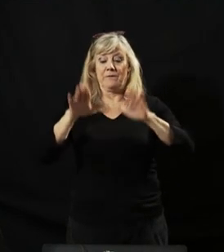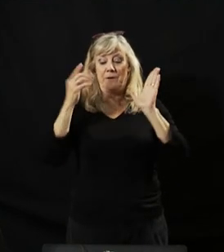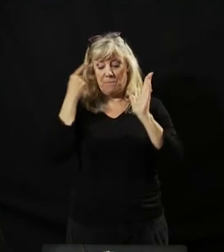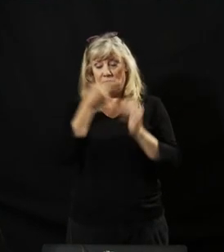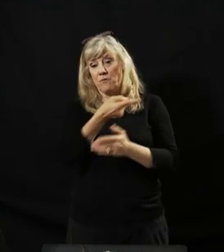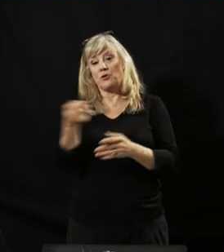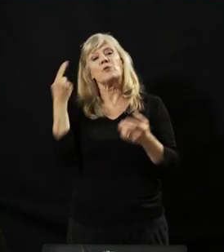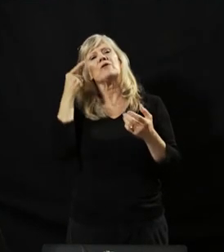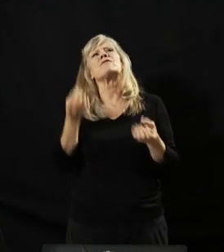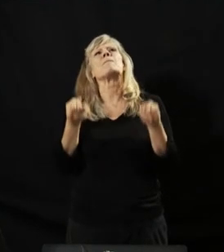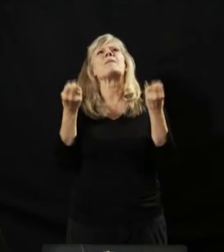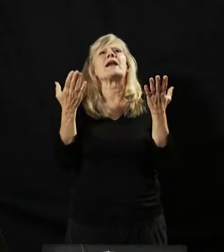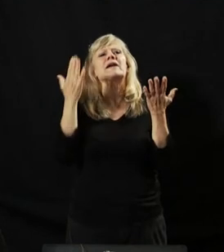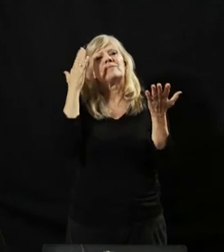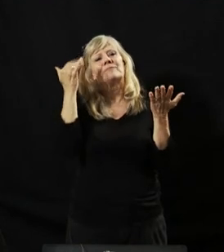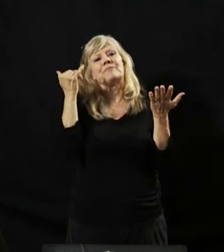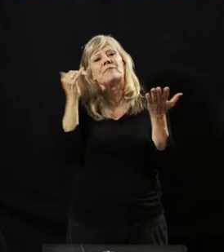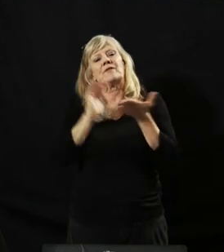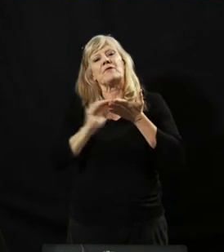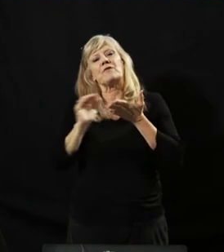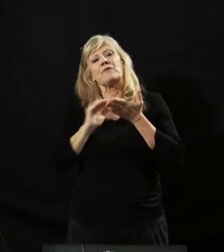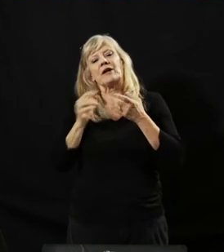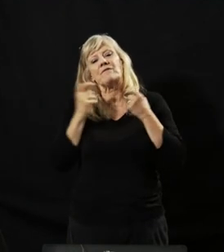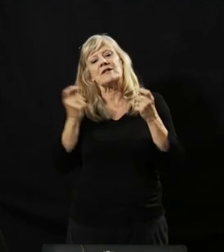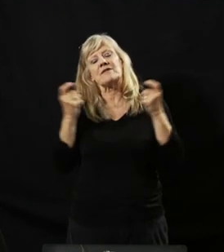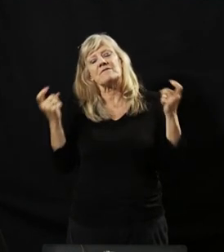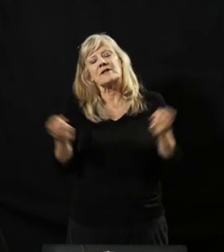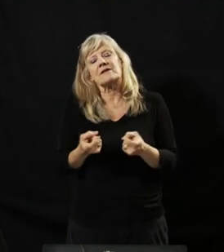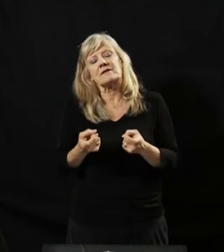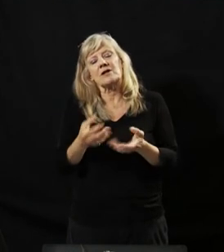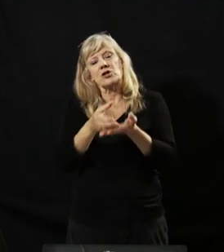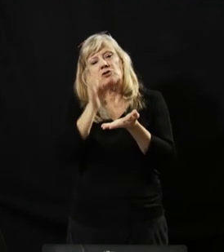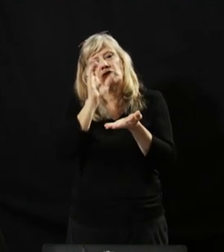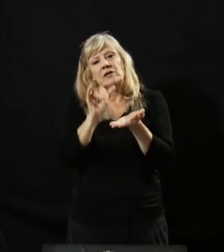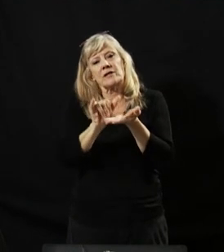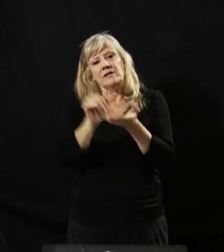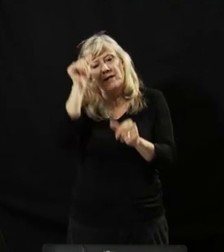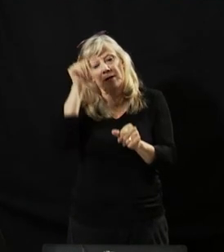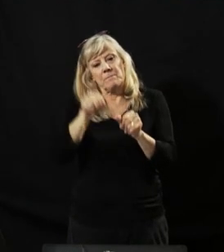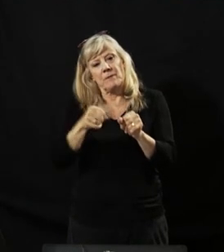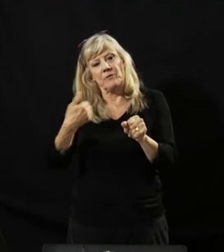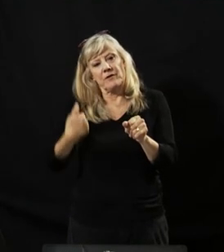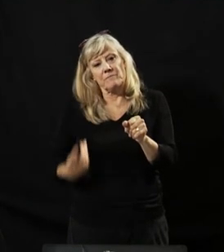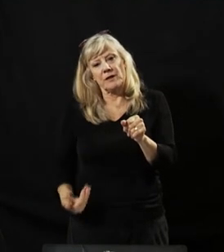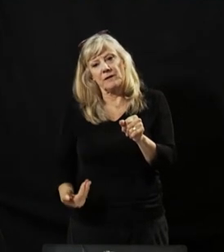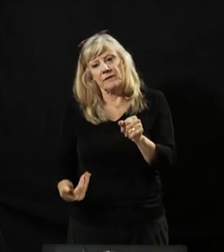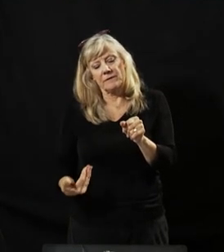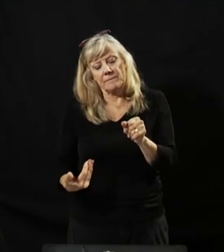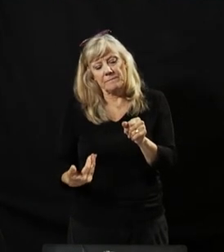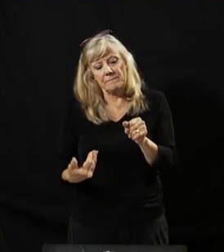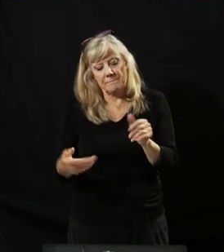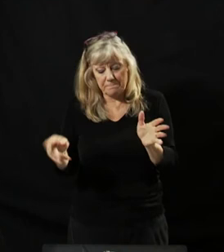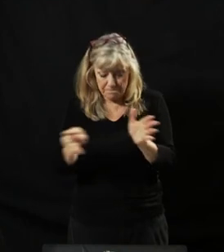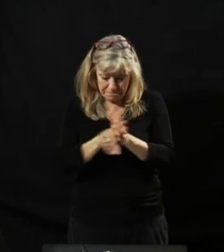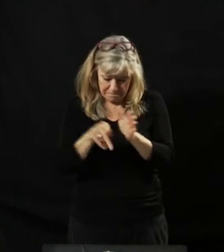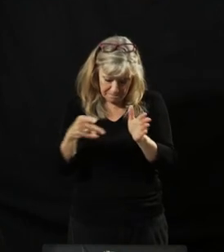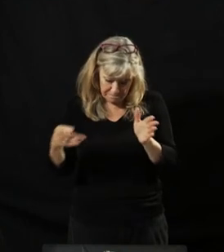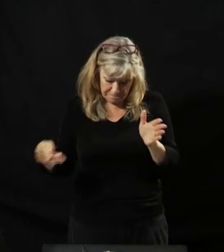out for you and for many for the forgiveness of sins. Do this in memory of me."